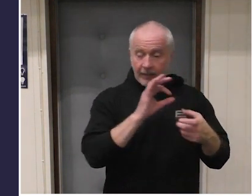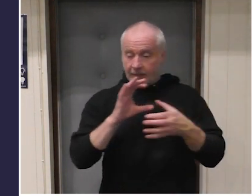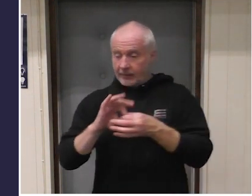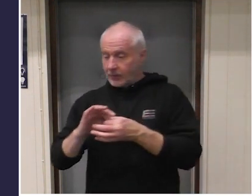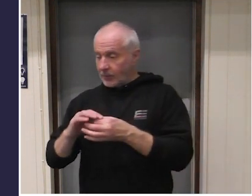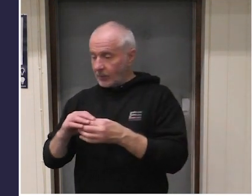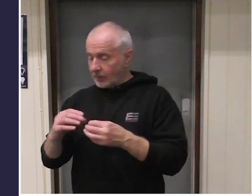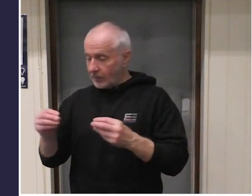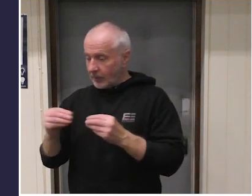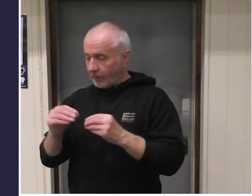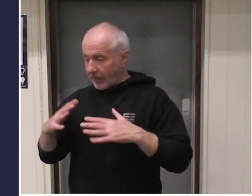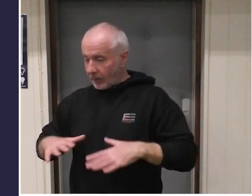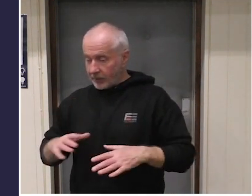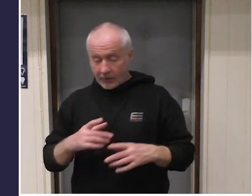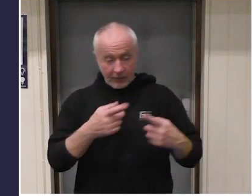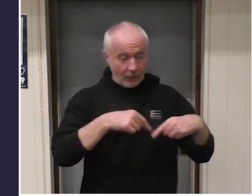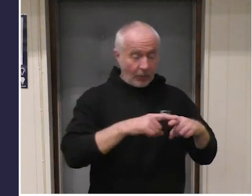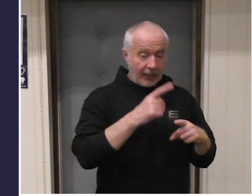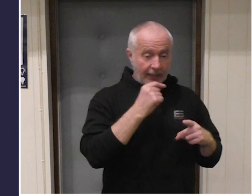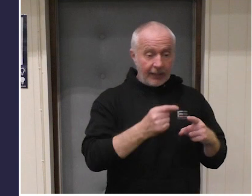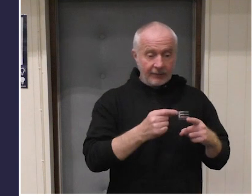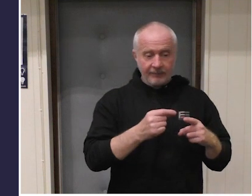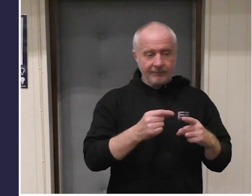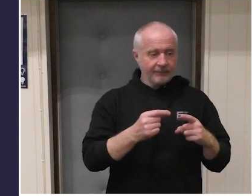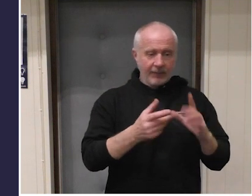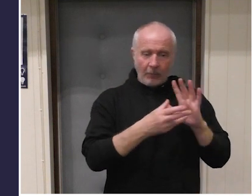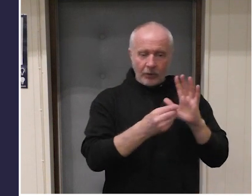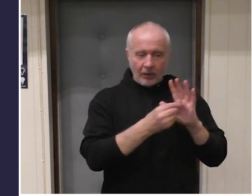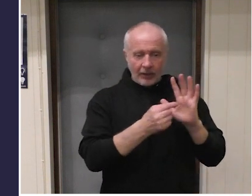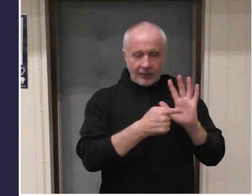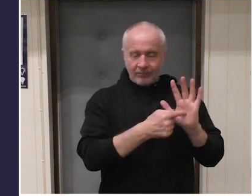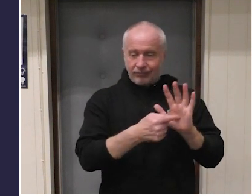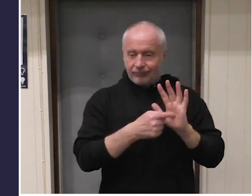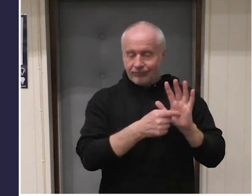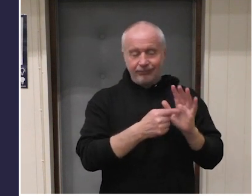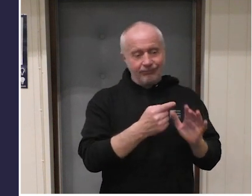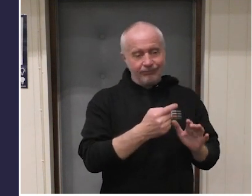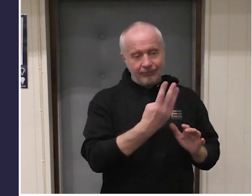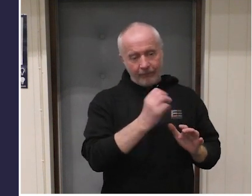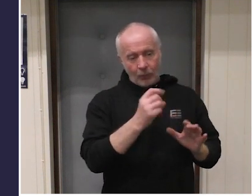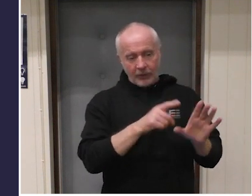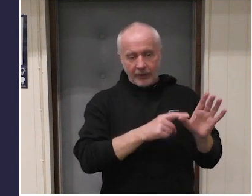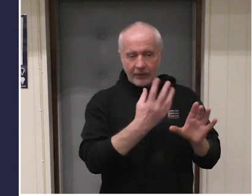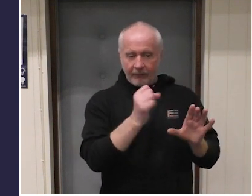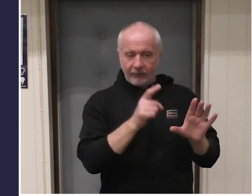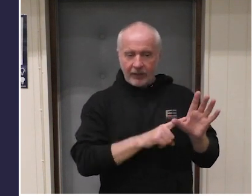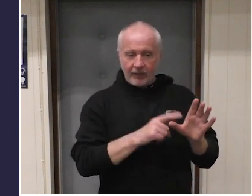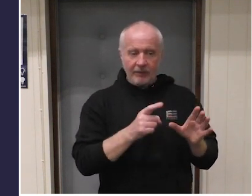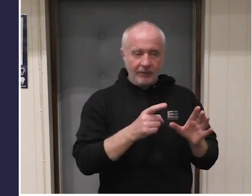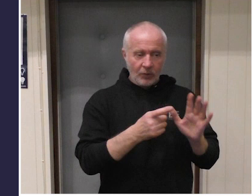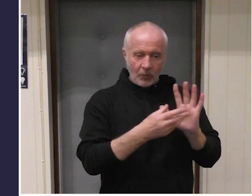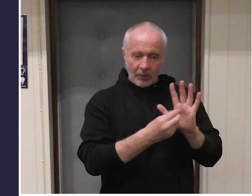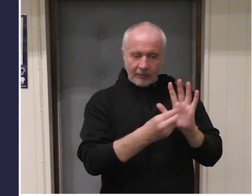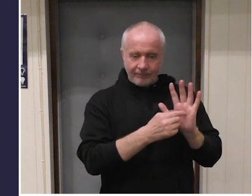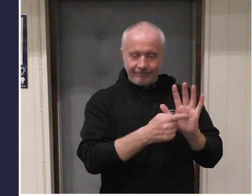i.e., so we can model, we've been very successful in the past 40 years, 50 years of modelling systems in biology